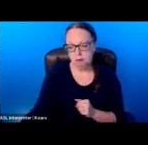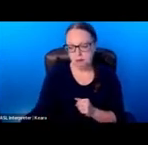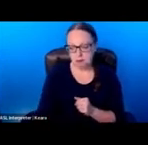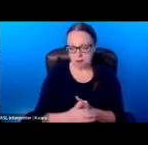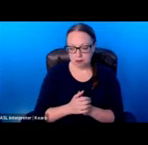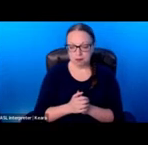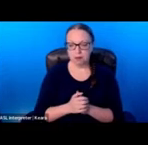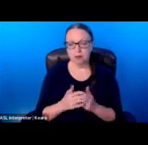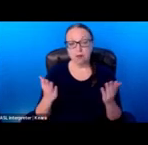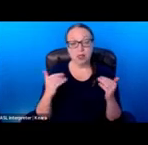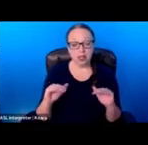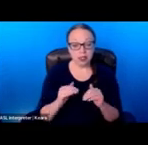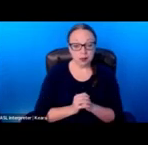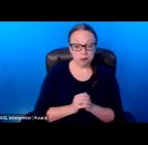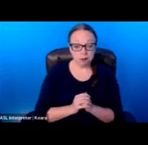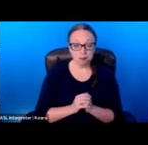Next slide, please.